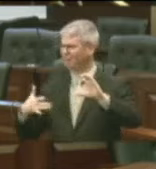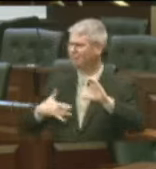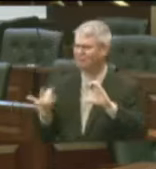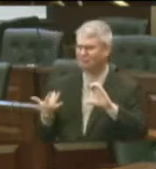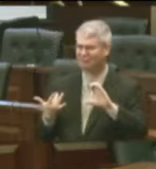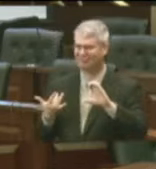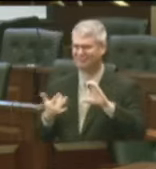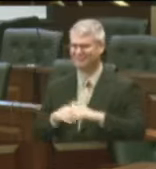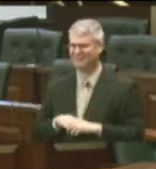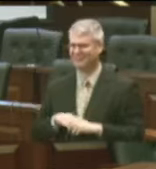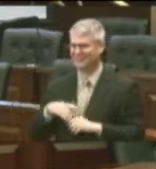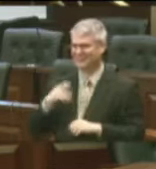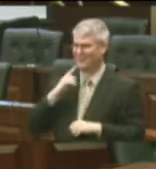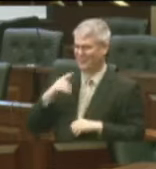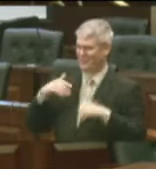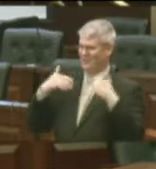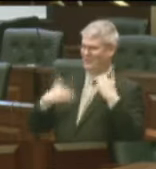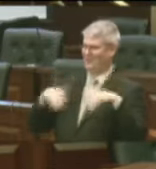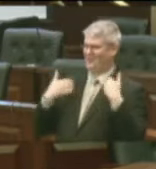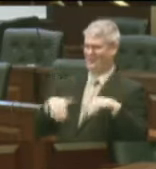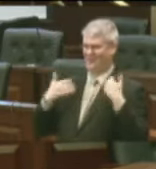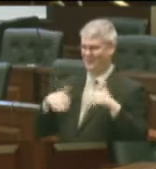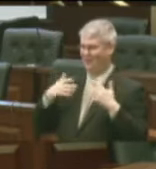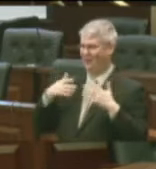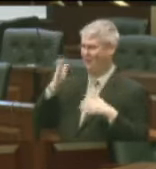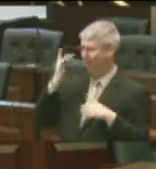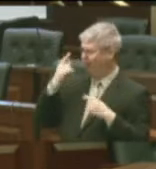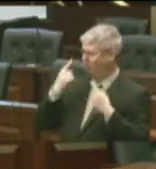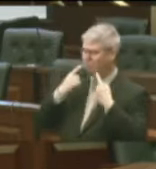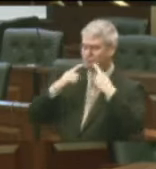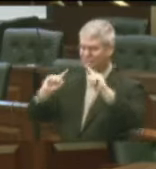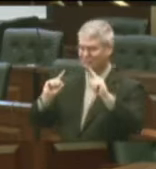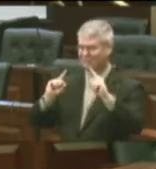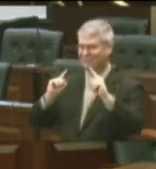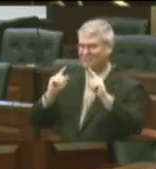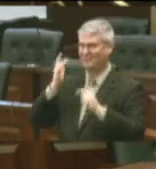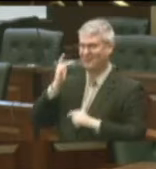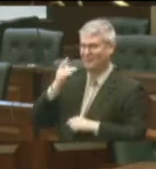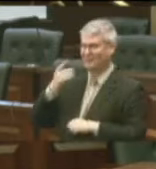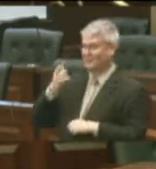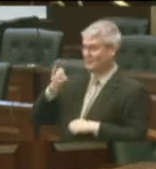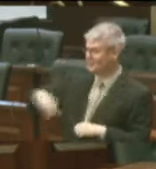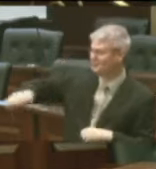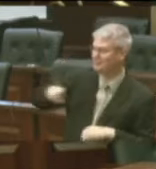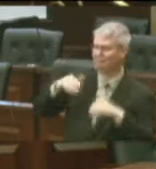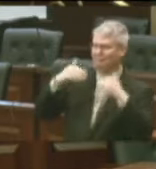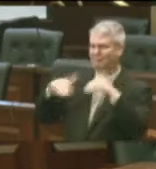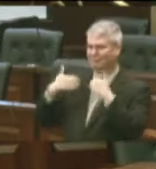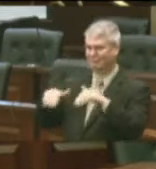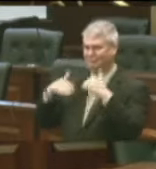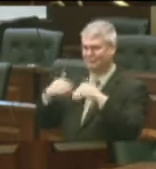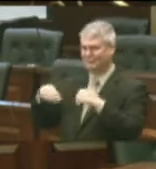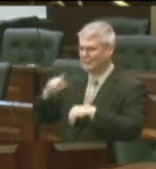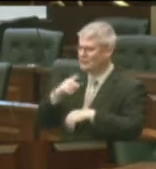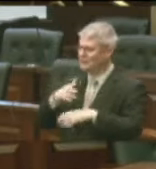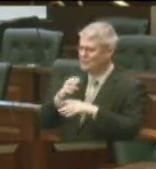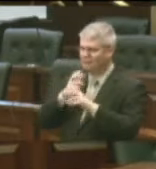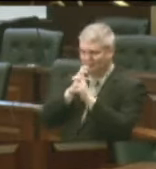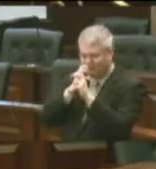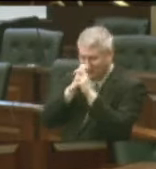families and businesses is because of our responsible approach to governing. Idaho was